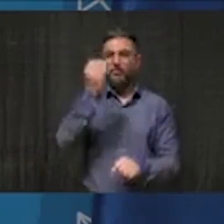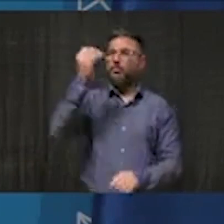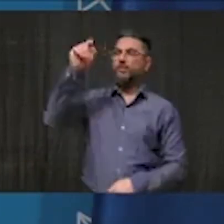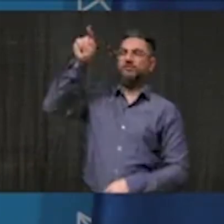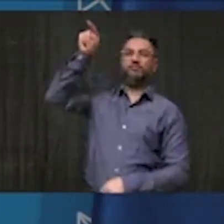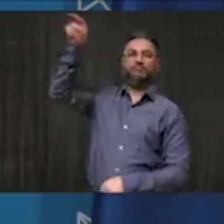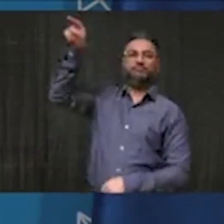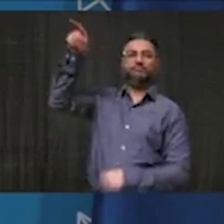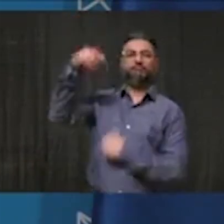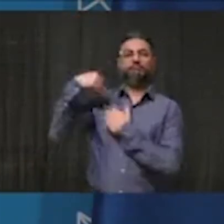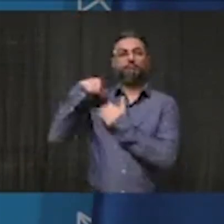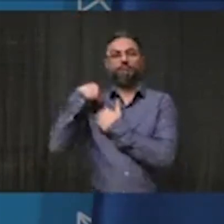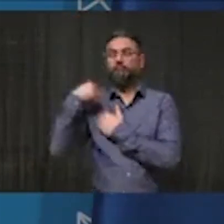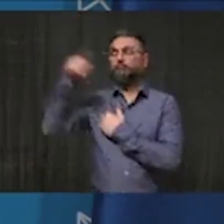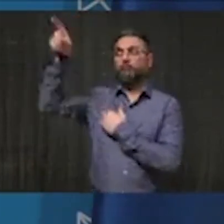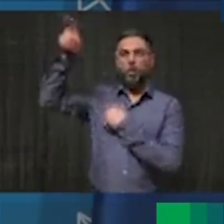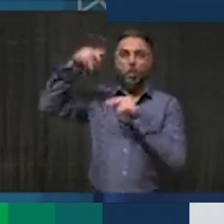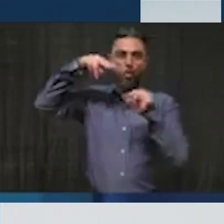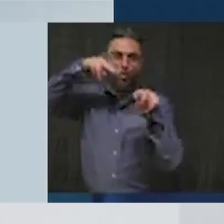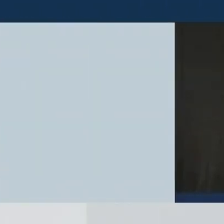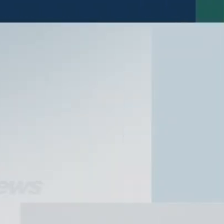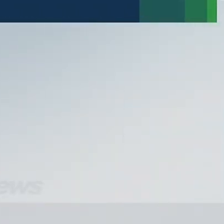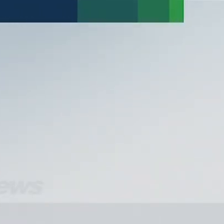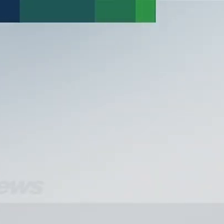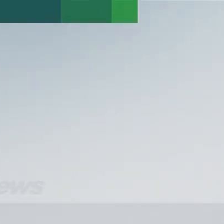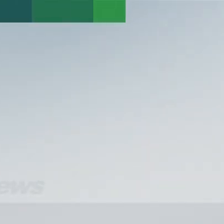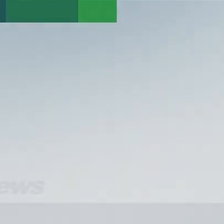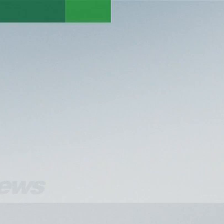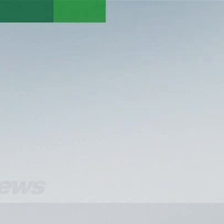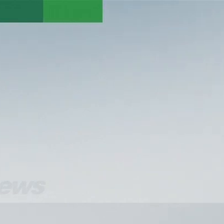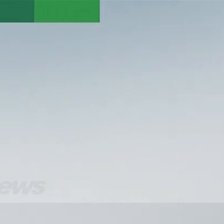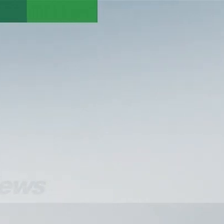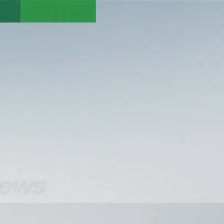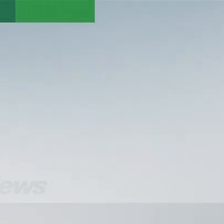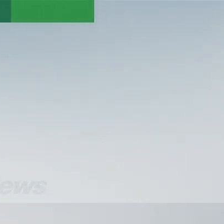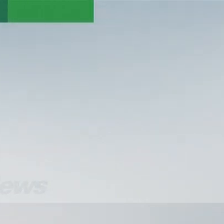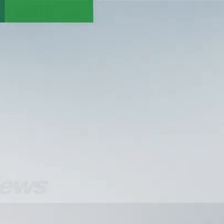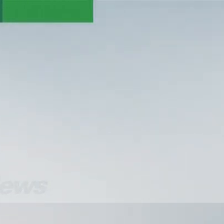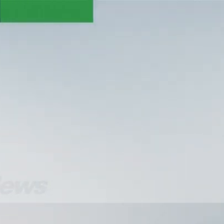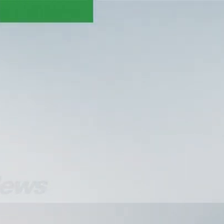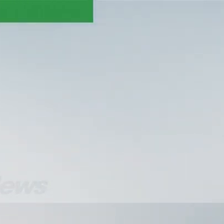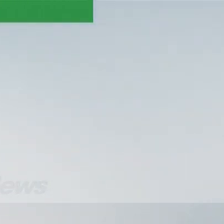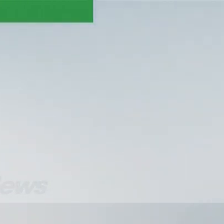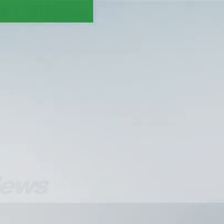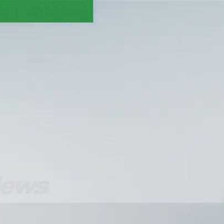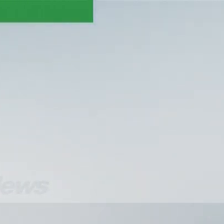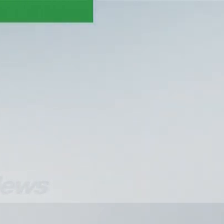health measures very, very closely. This is City News Everywhere.